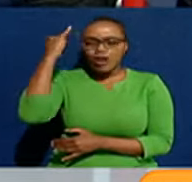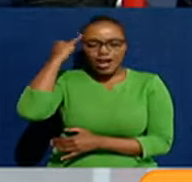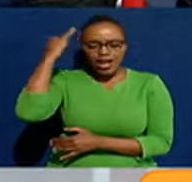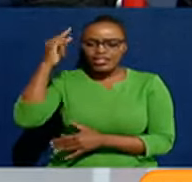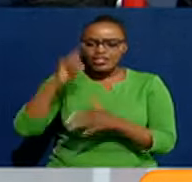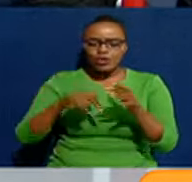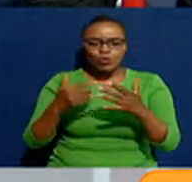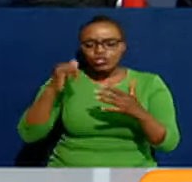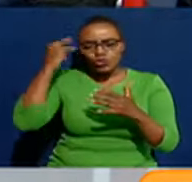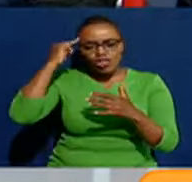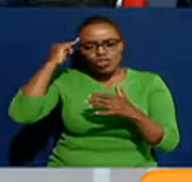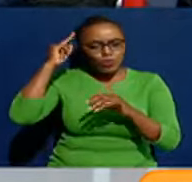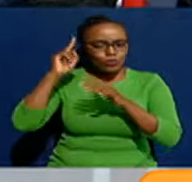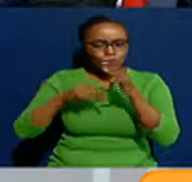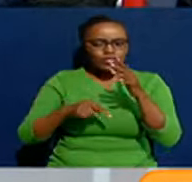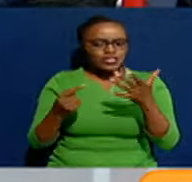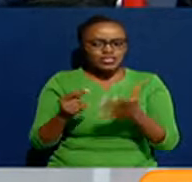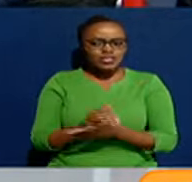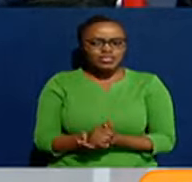thoughts?